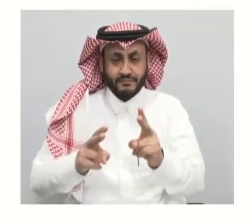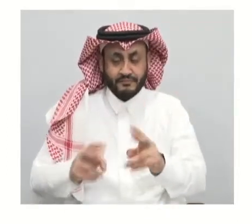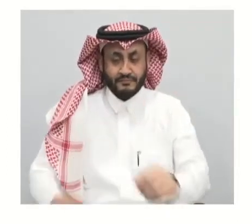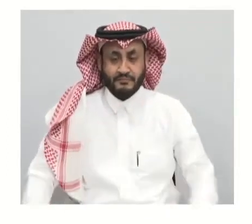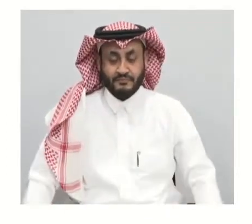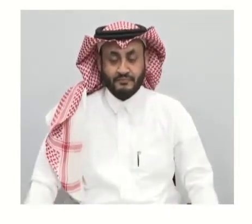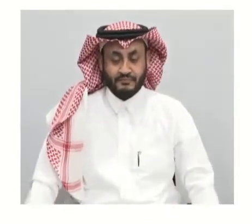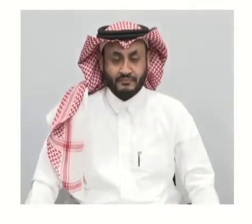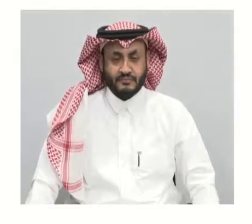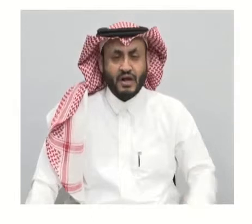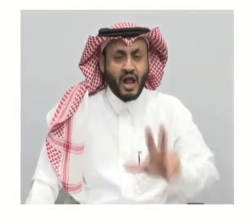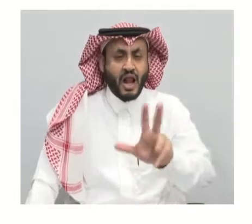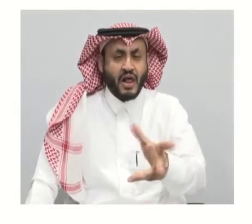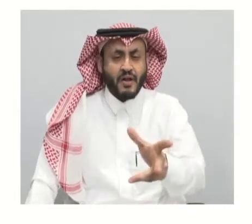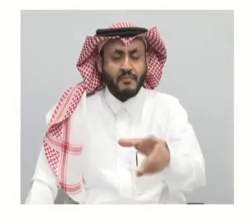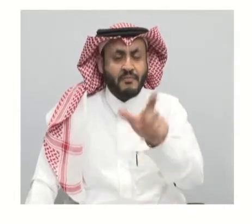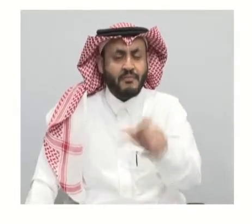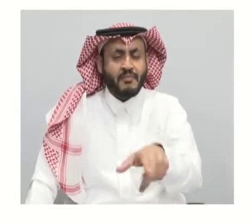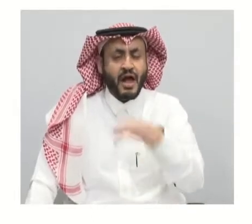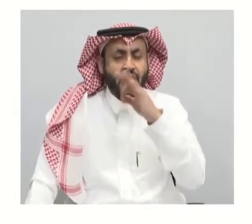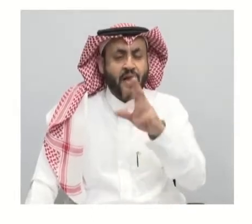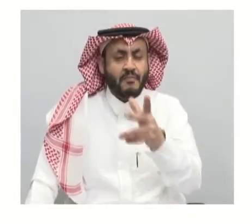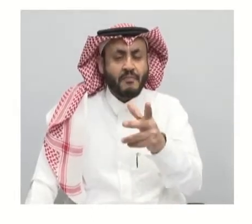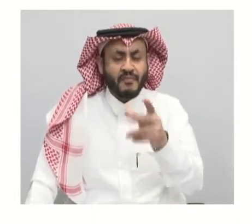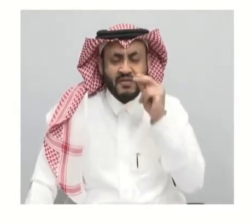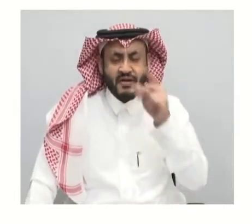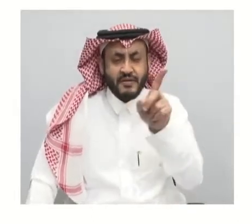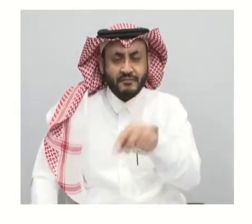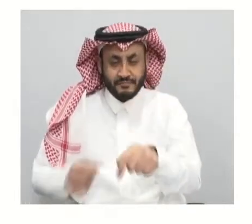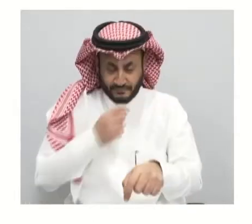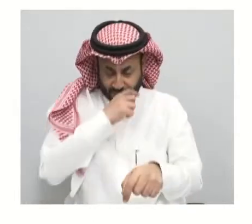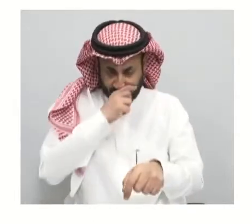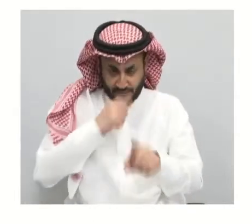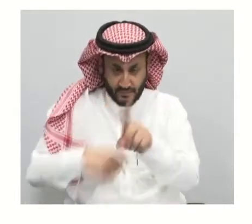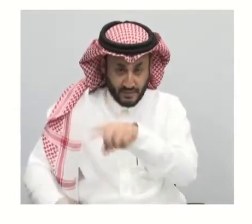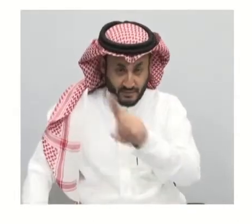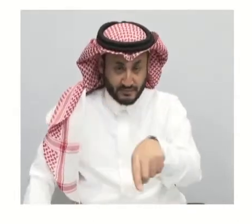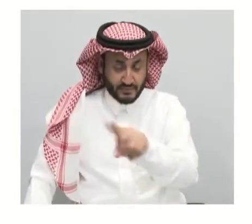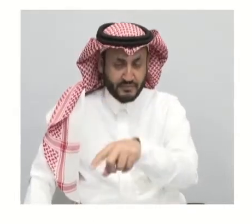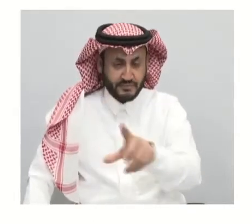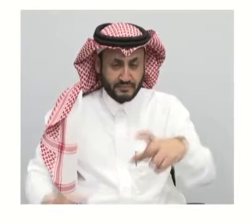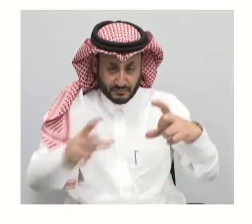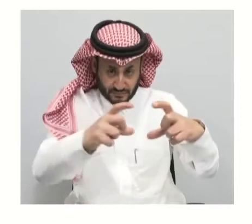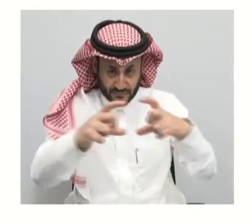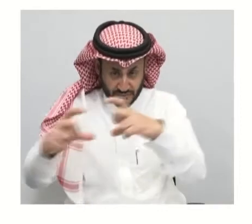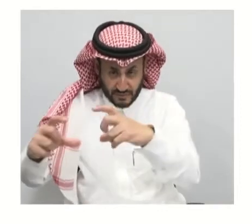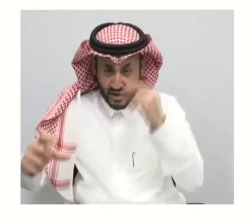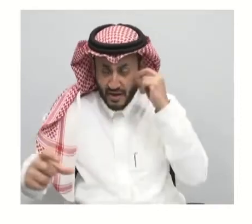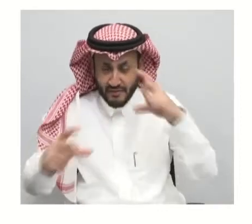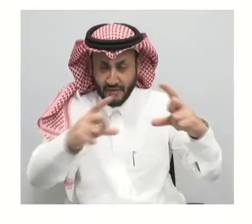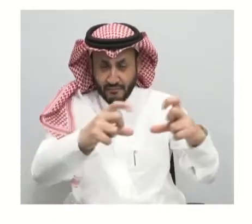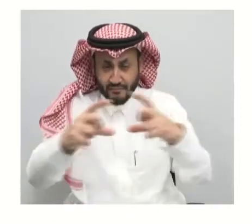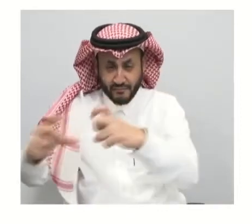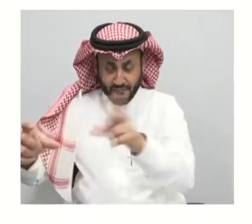infer who is speaking and match speakers with their pictures. You have different